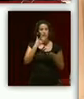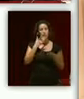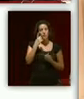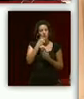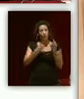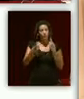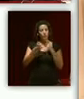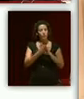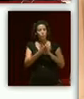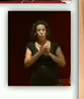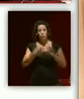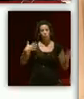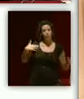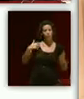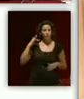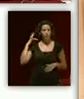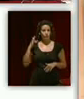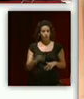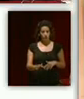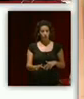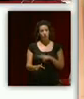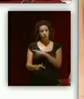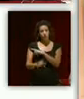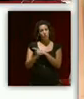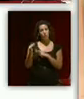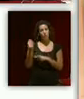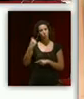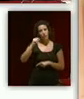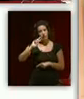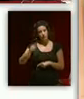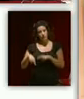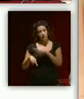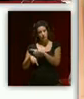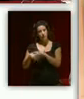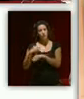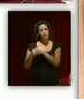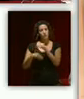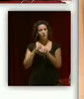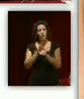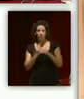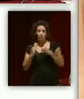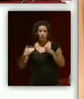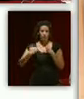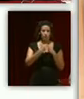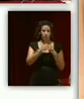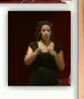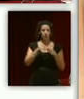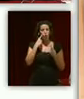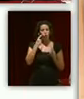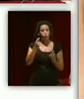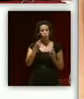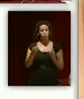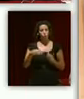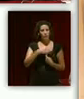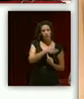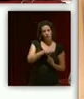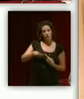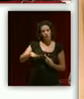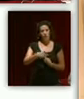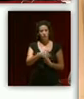the acceleration of the vehicle. And if I see that the vehicle is going very fast, I push the brakes, and Joaquin is the one who is